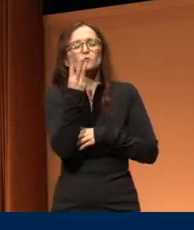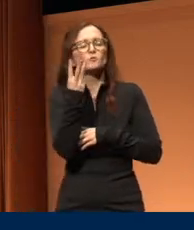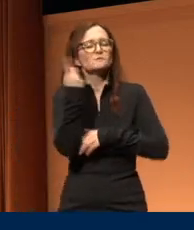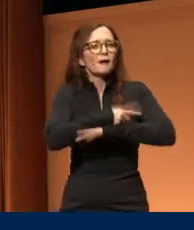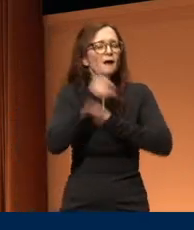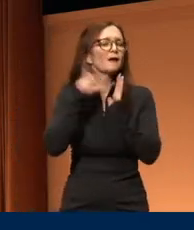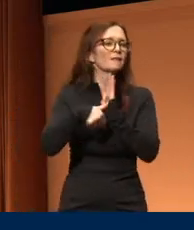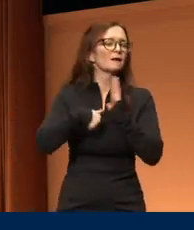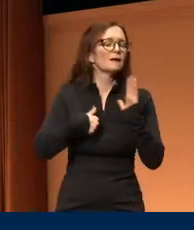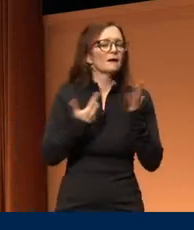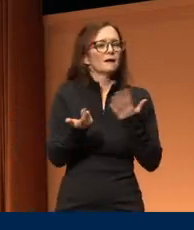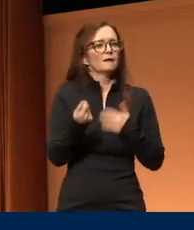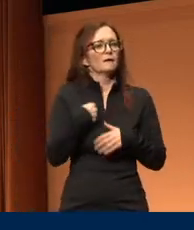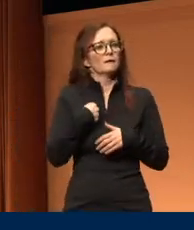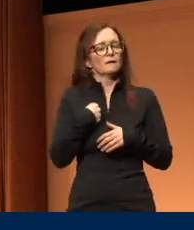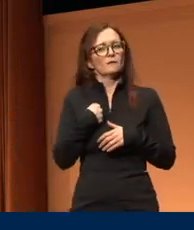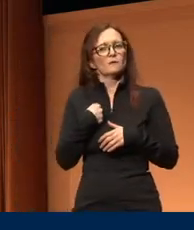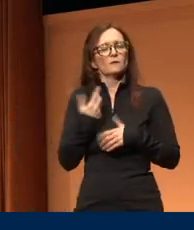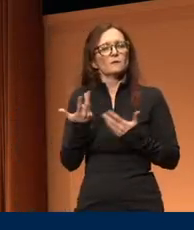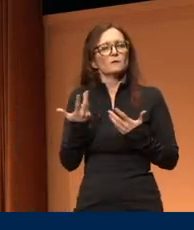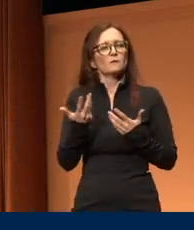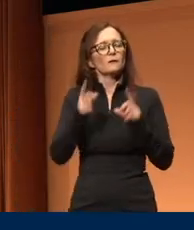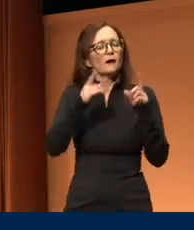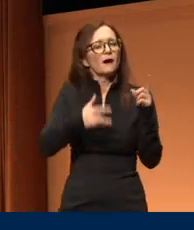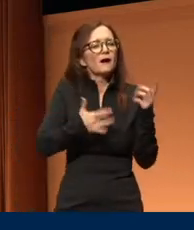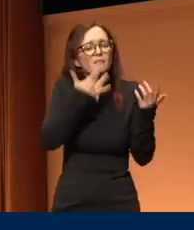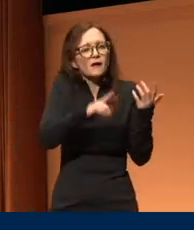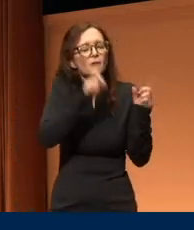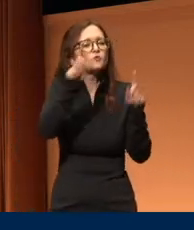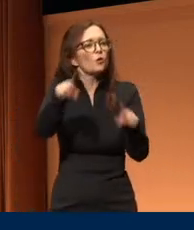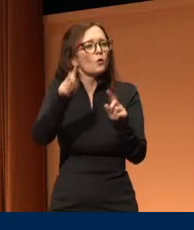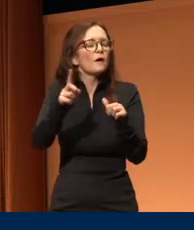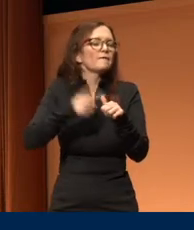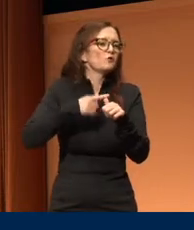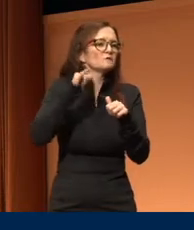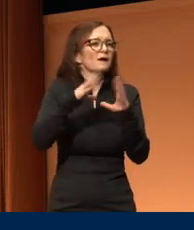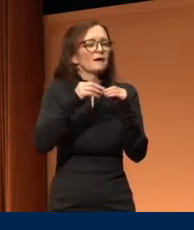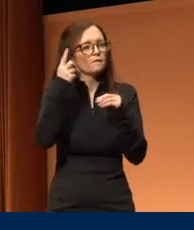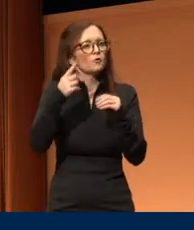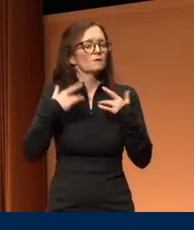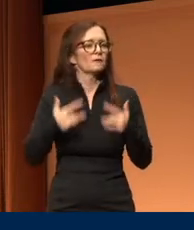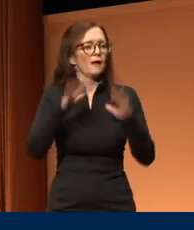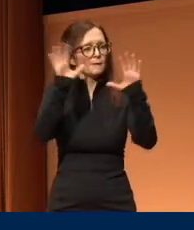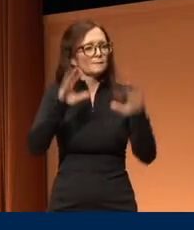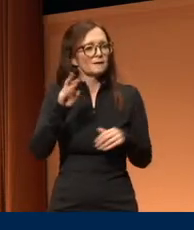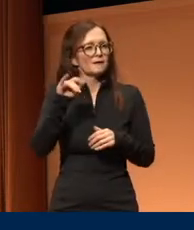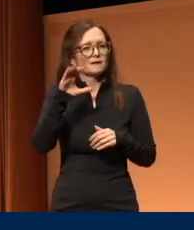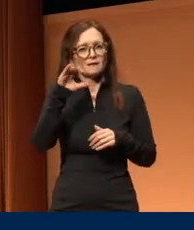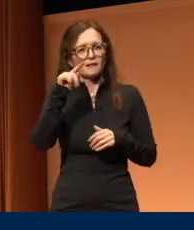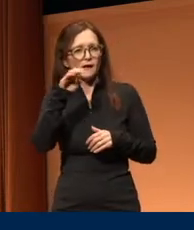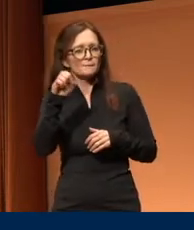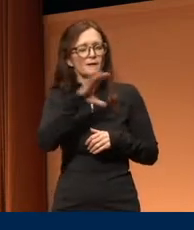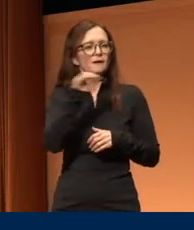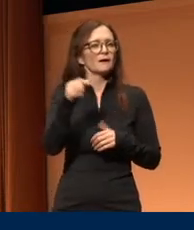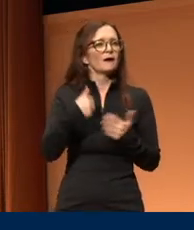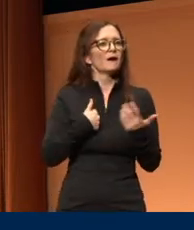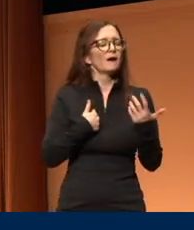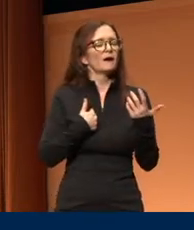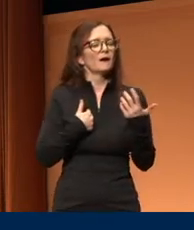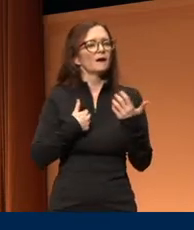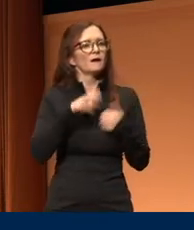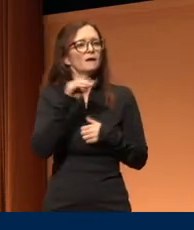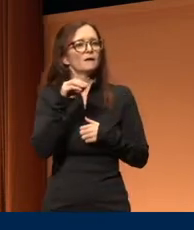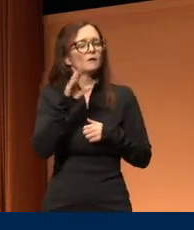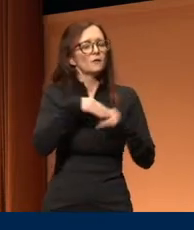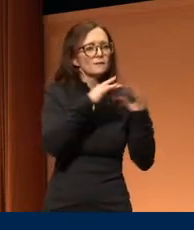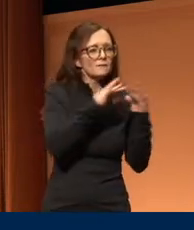later, I showed up at the Jena Palace to attend the third session of the Convention for Climate. I had only been able to watch the second one